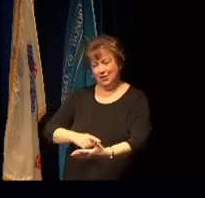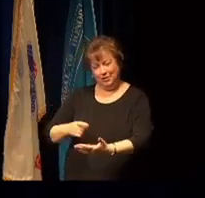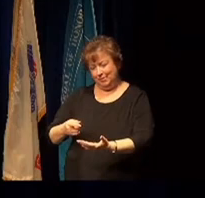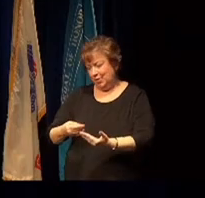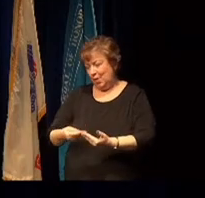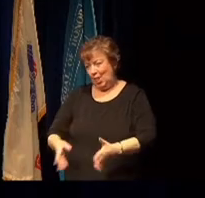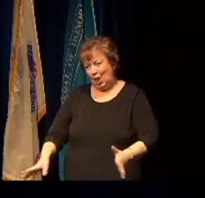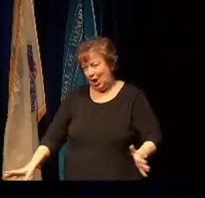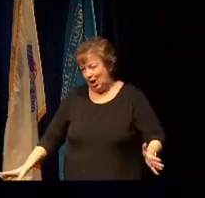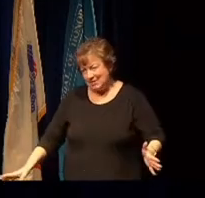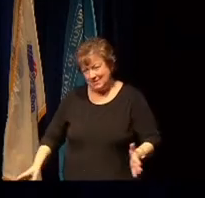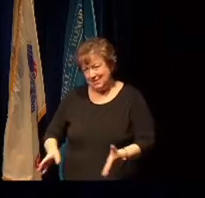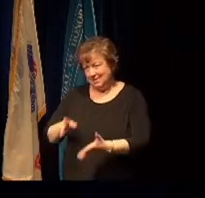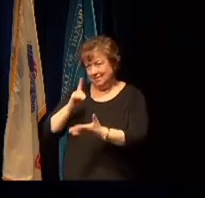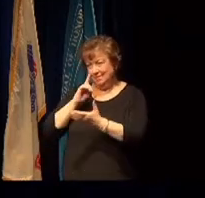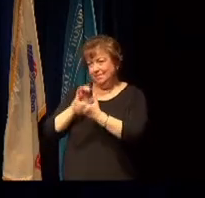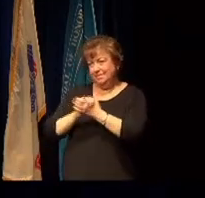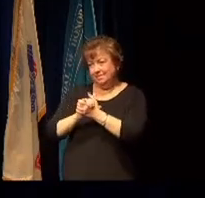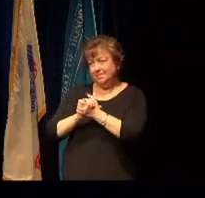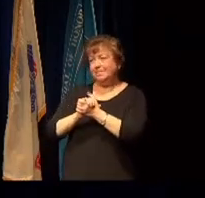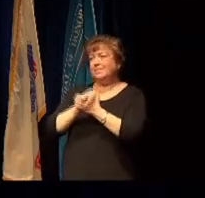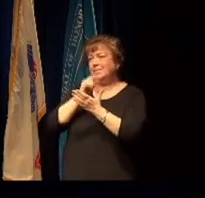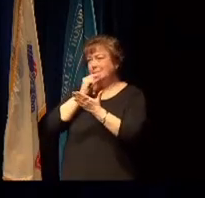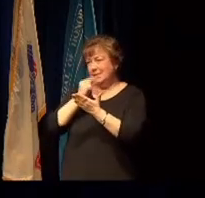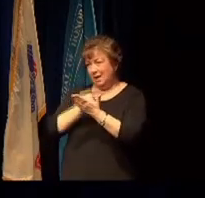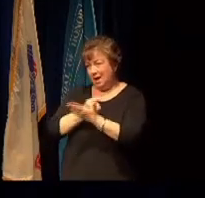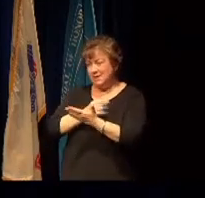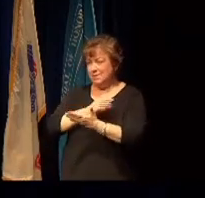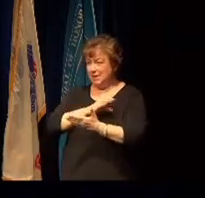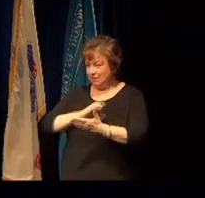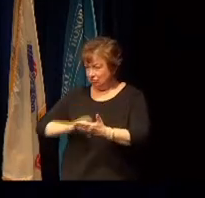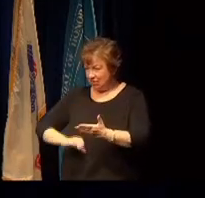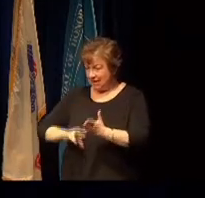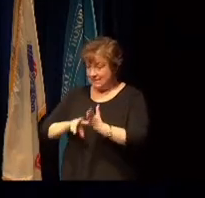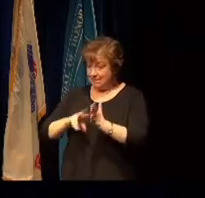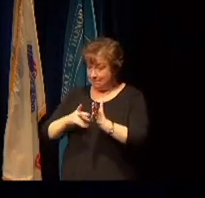Christ is to believe the truth about you.